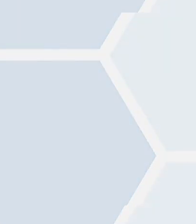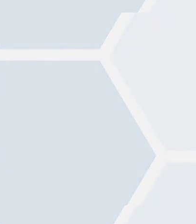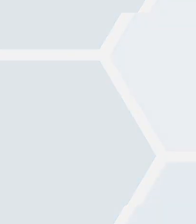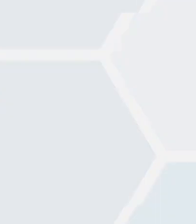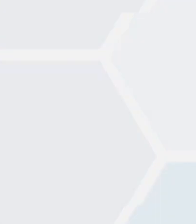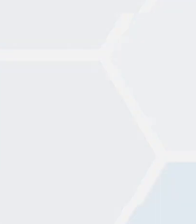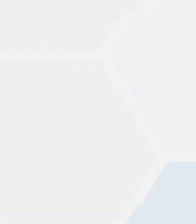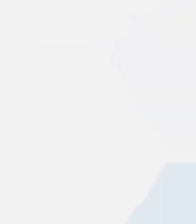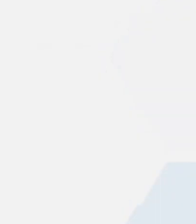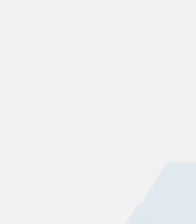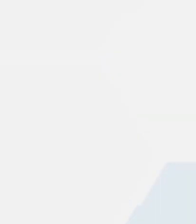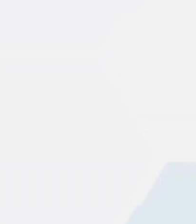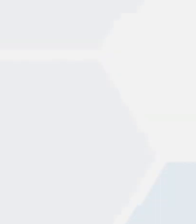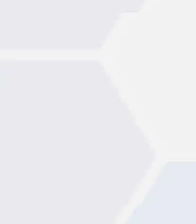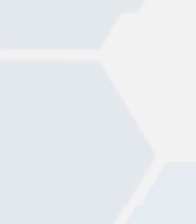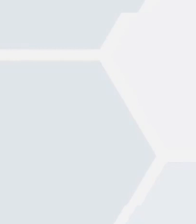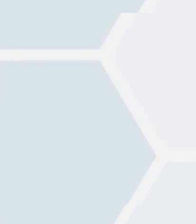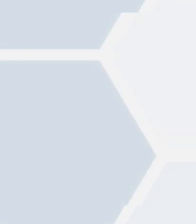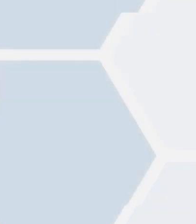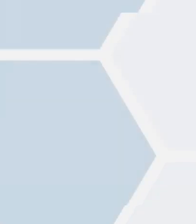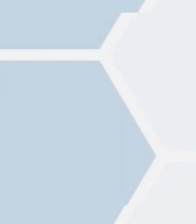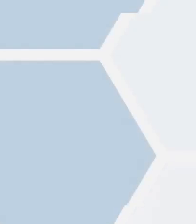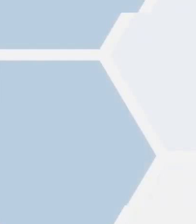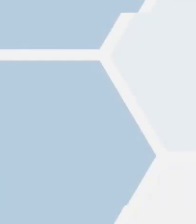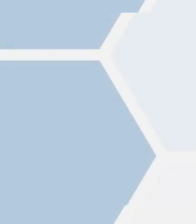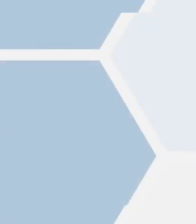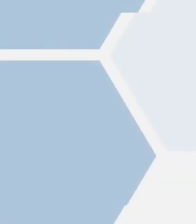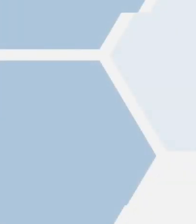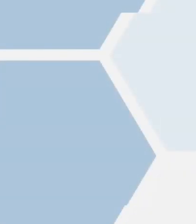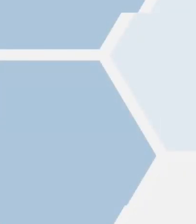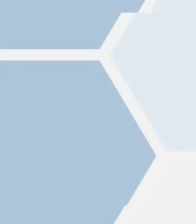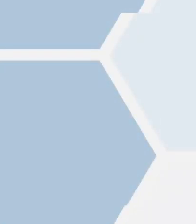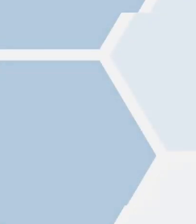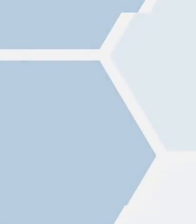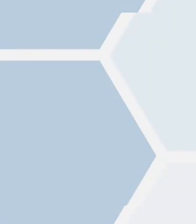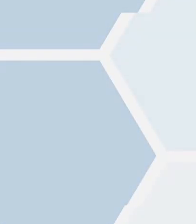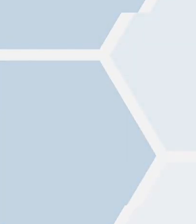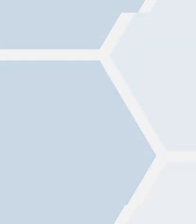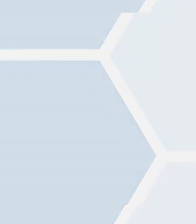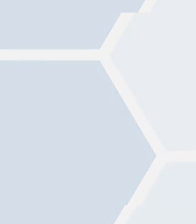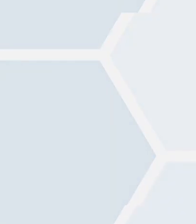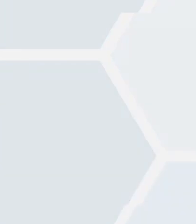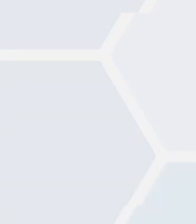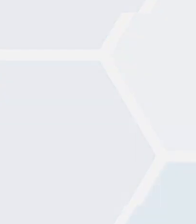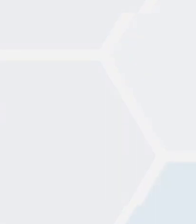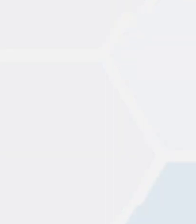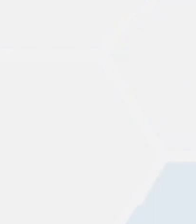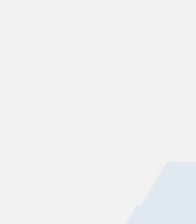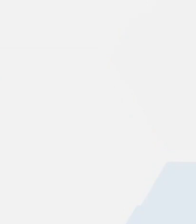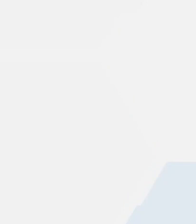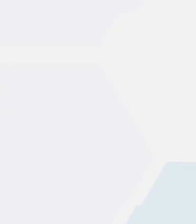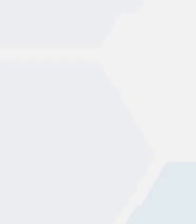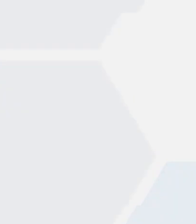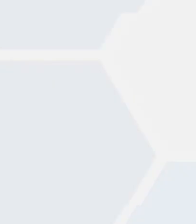things, there's an increasing trend of obviously financing institutions, not just the concessional type, but obviously